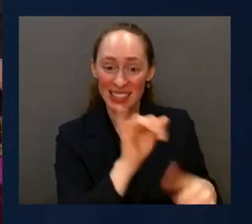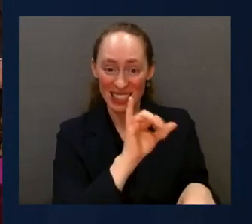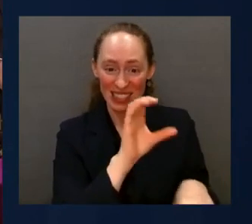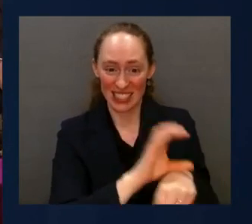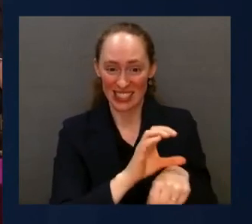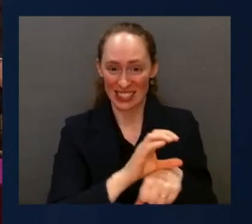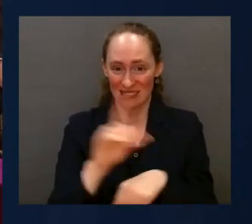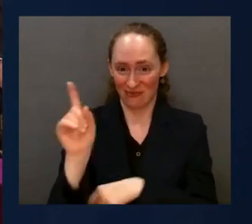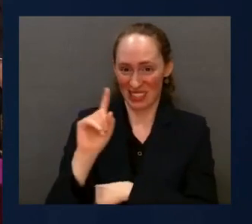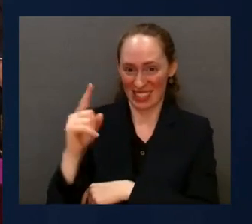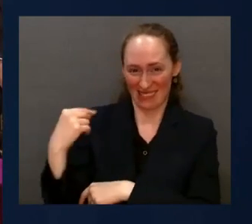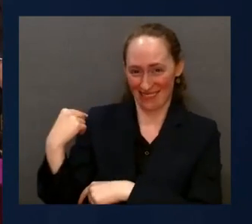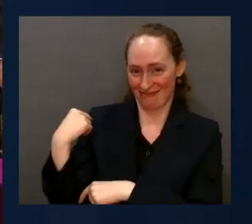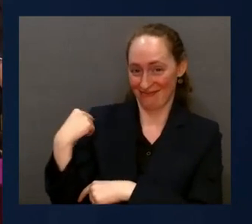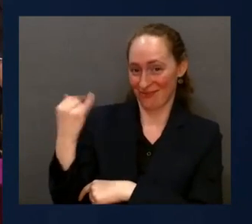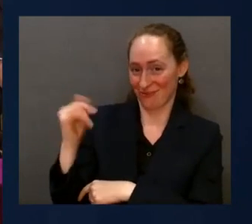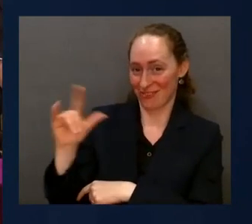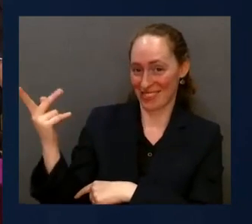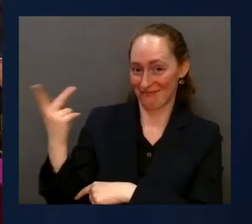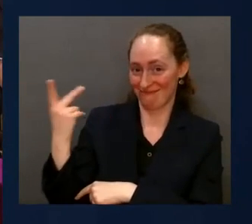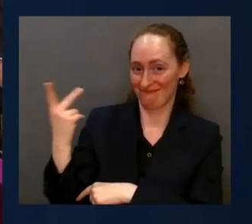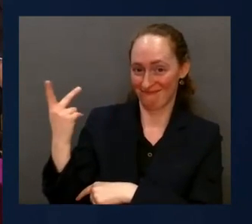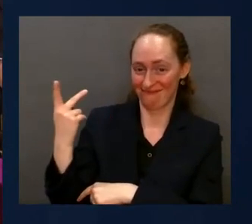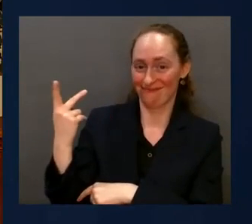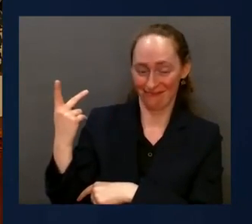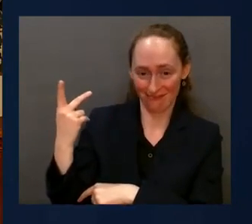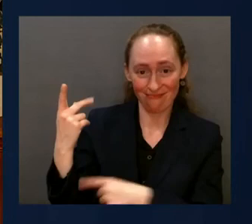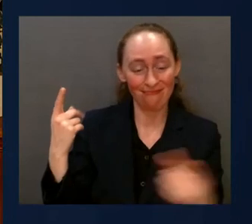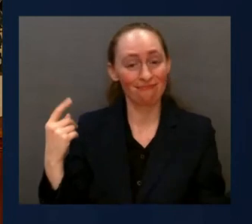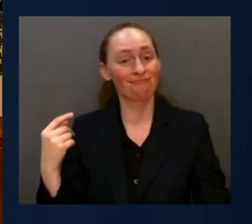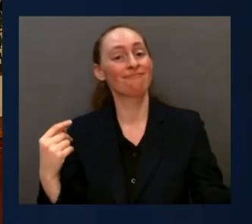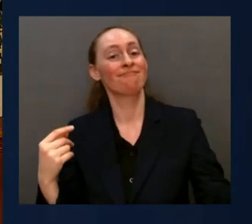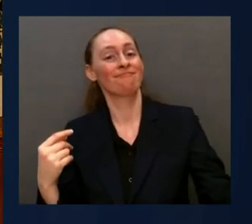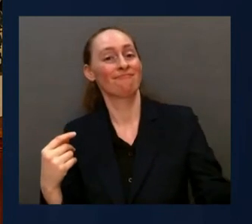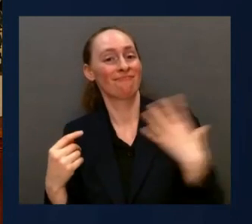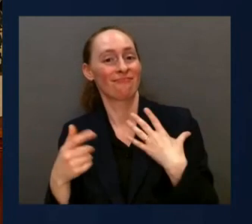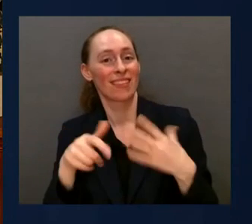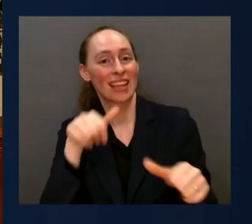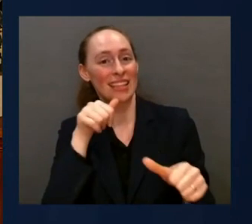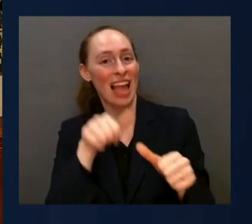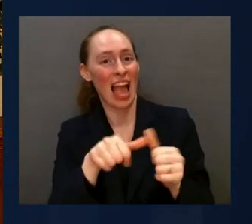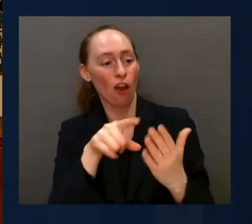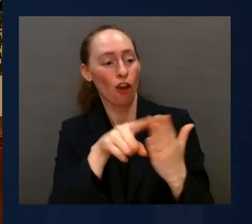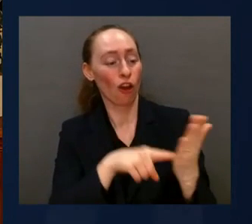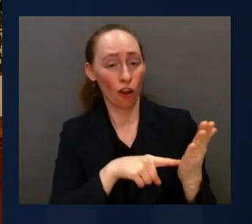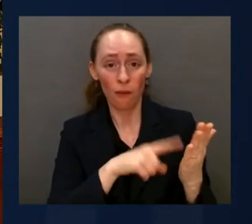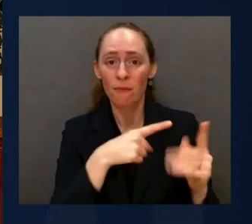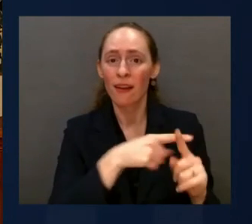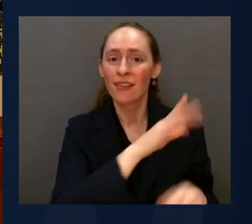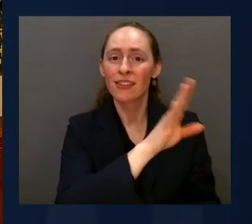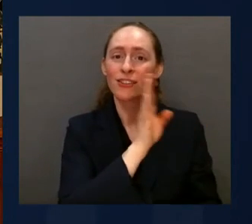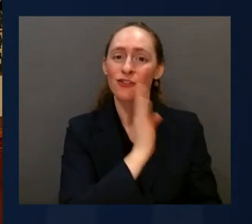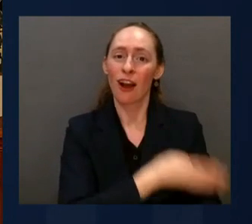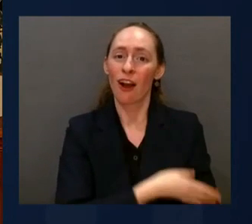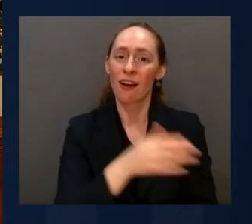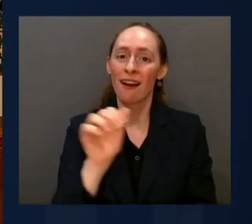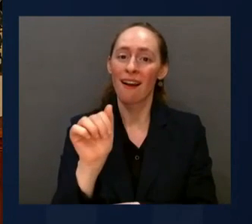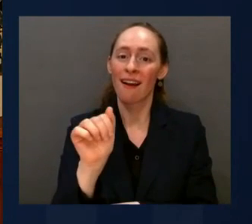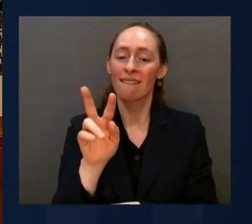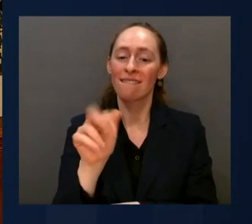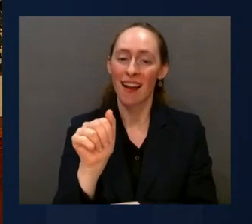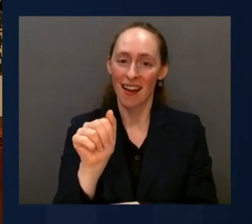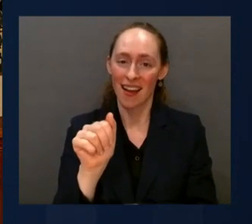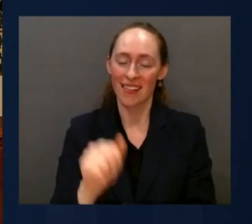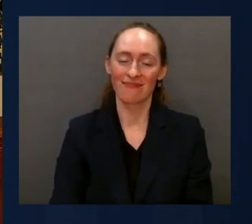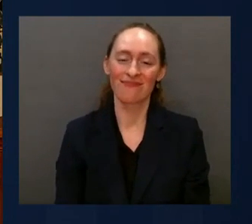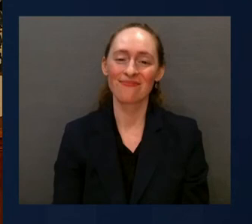letter about his little daughter, Ava, and I saw her just before I came over. She was just a year old when she